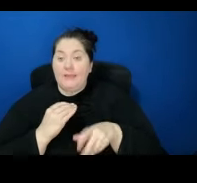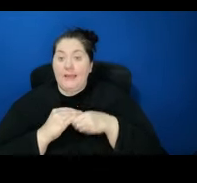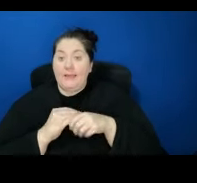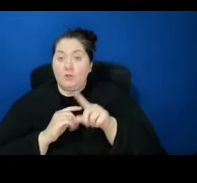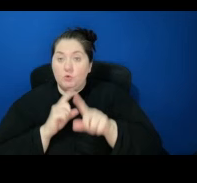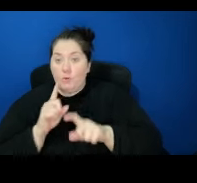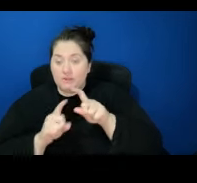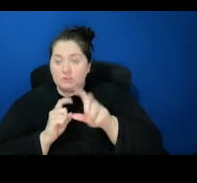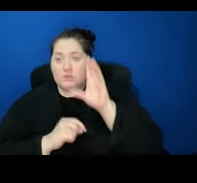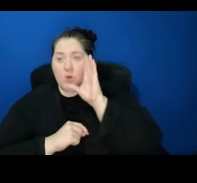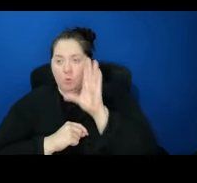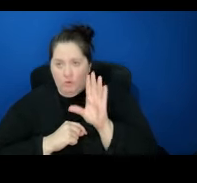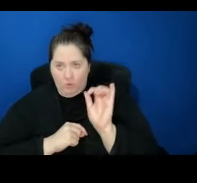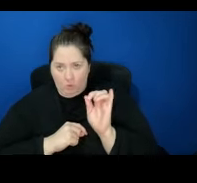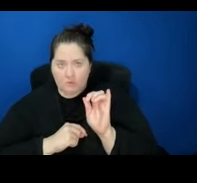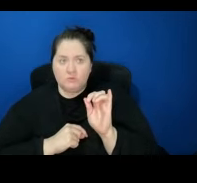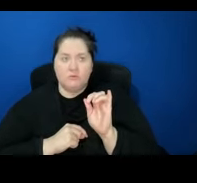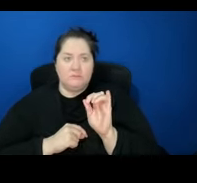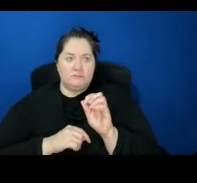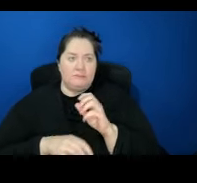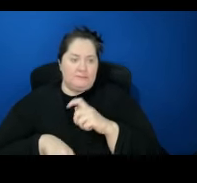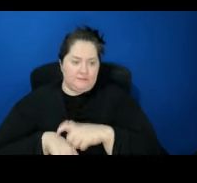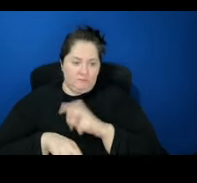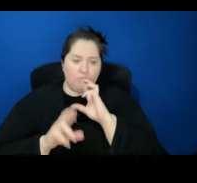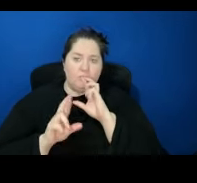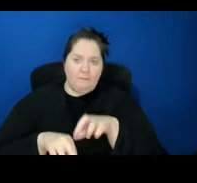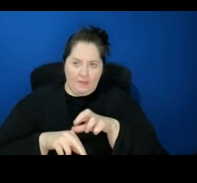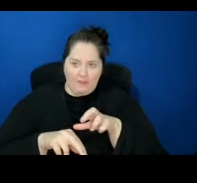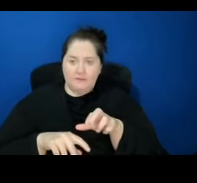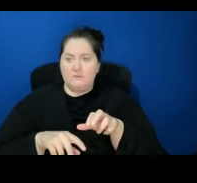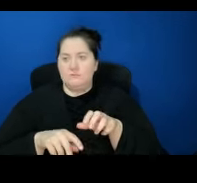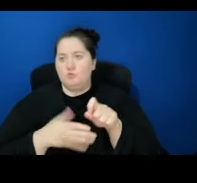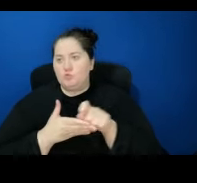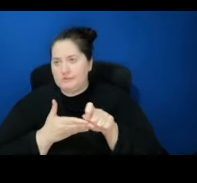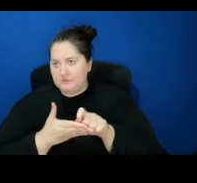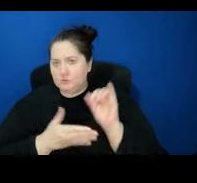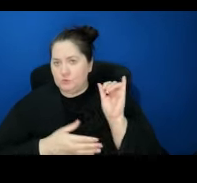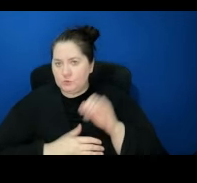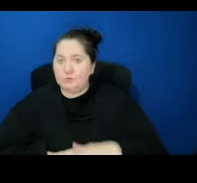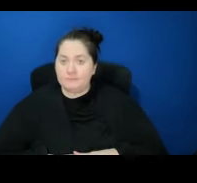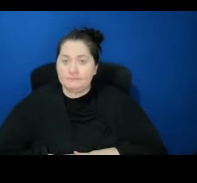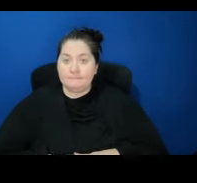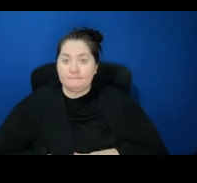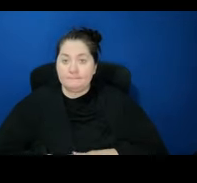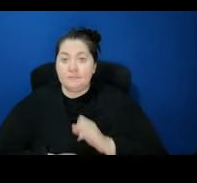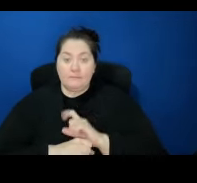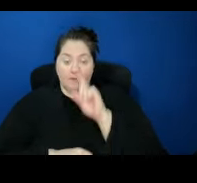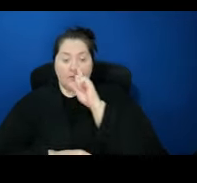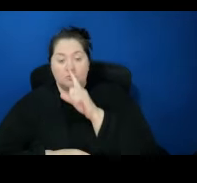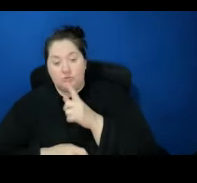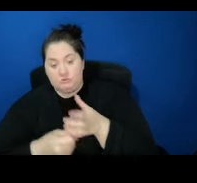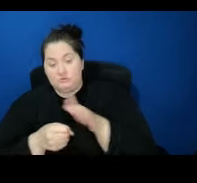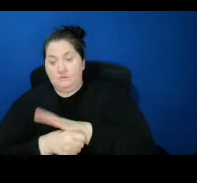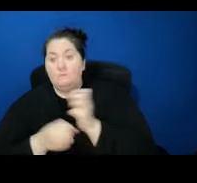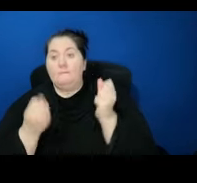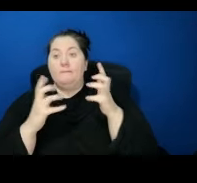I will also take some time to reply to them in a written format as well, so that we make sure we can get to as many as